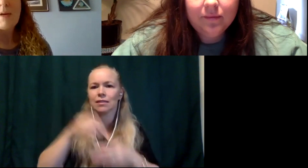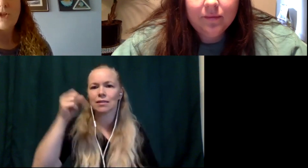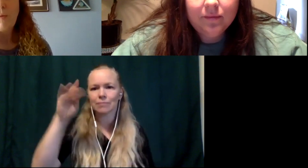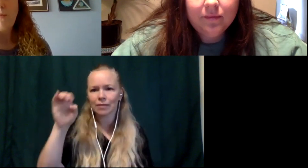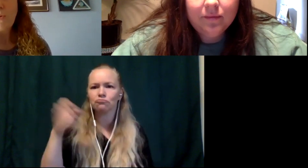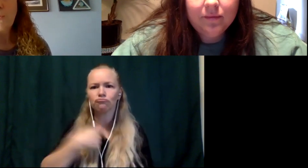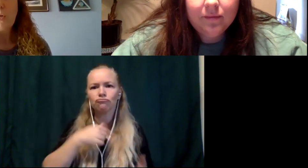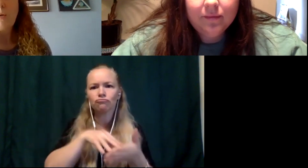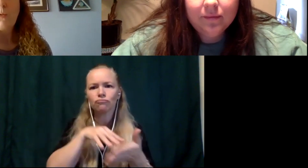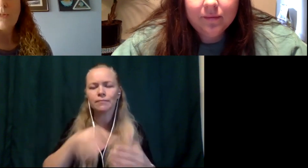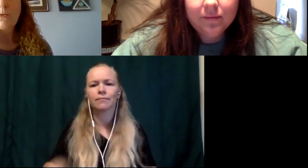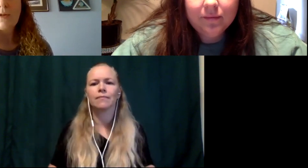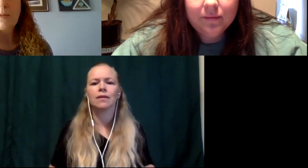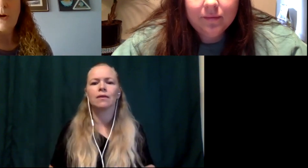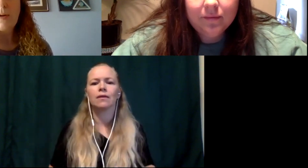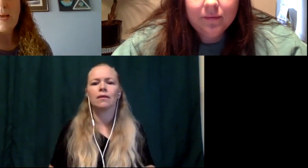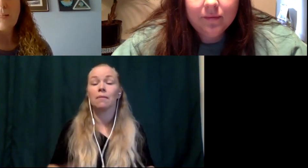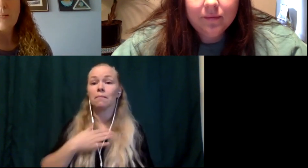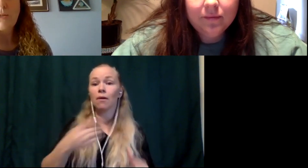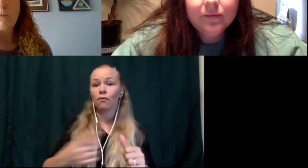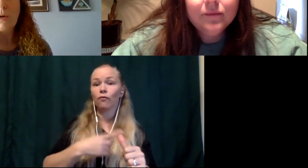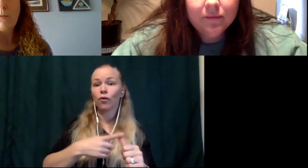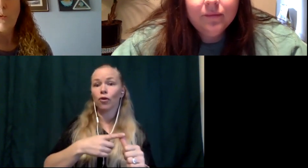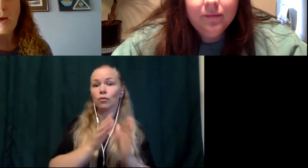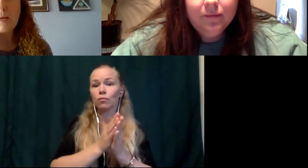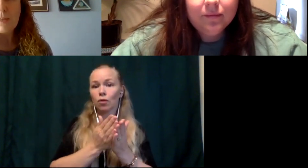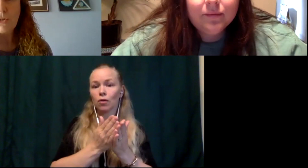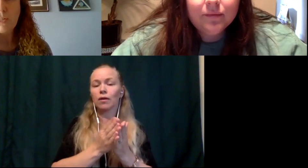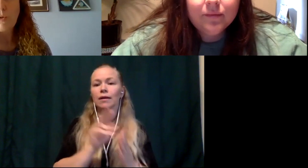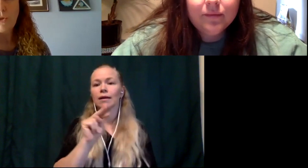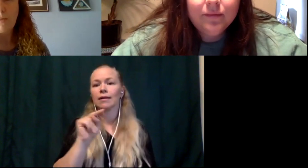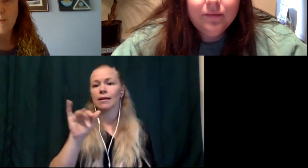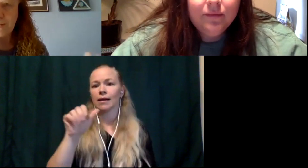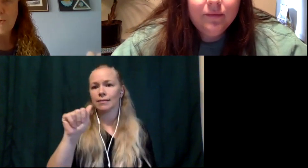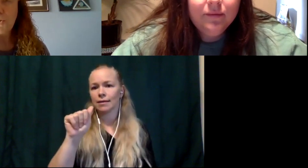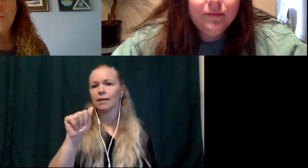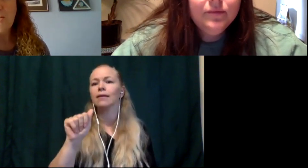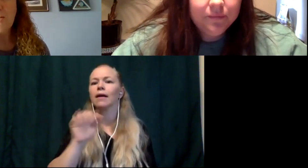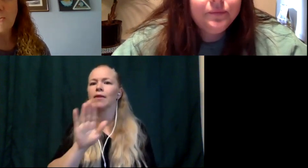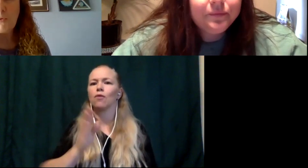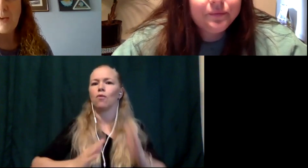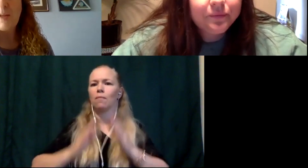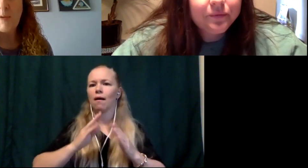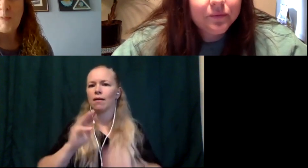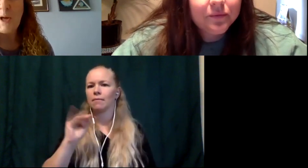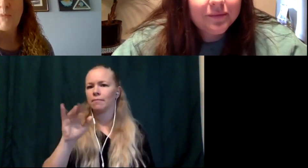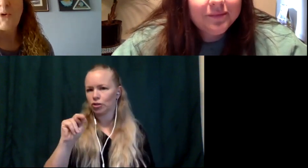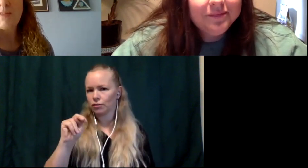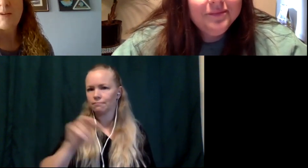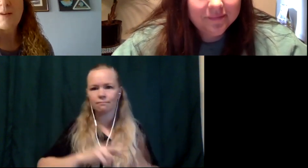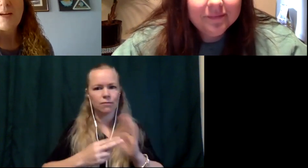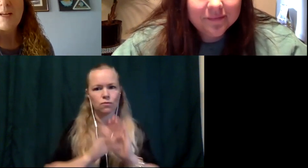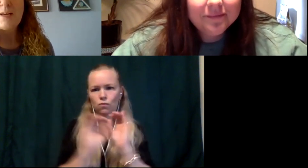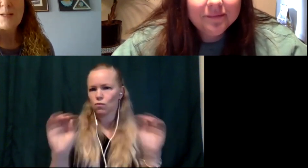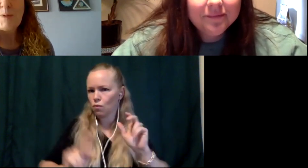I mentioned my first book, which was about NASA's robotic missions, which are the missions that don't have any people on board.